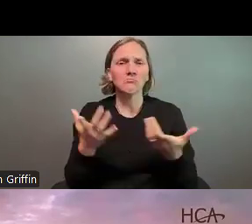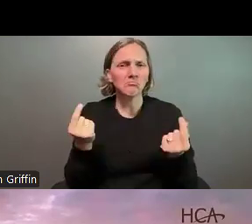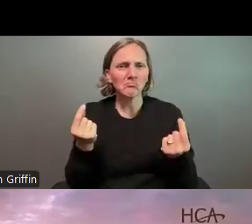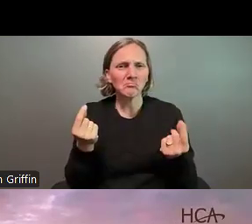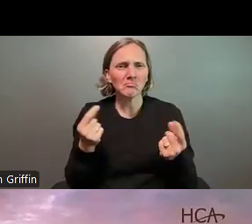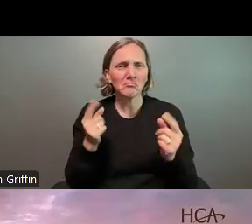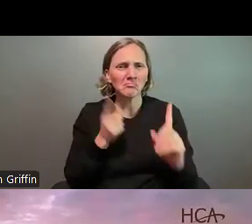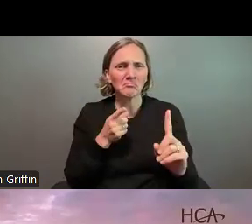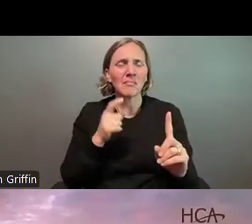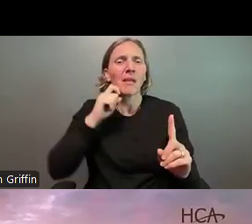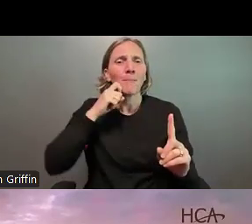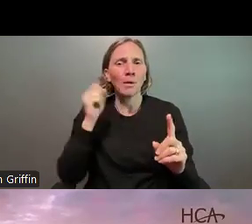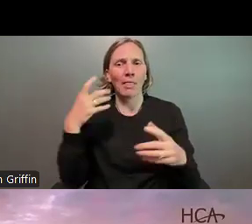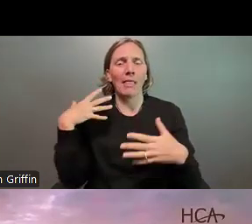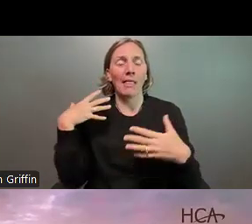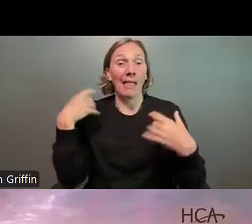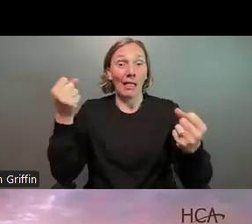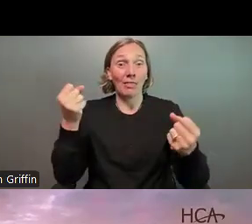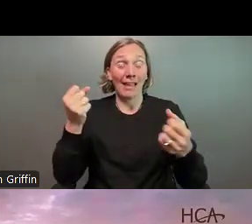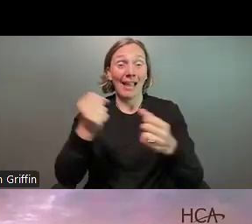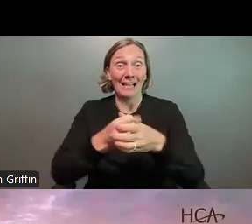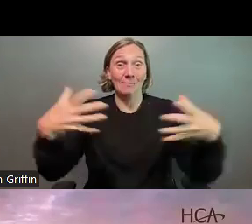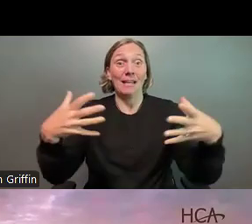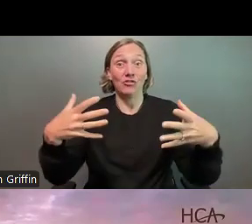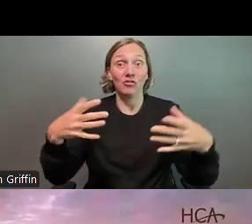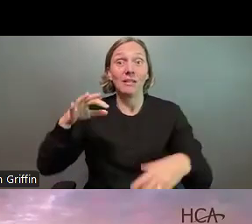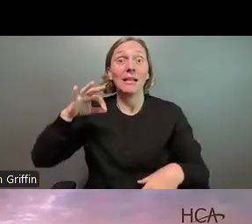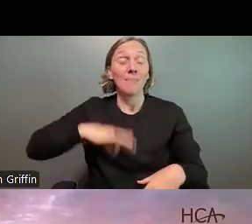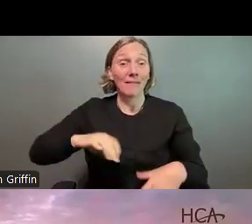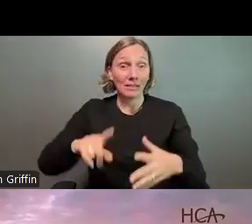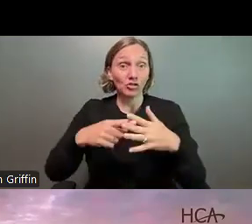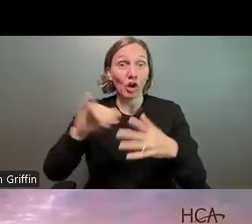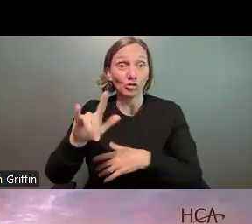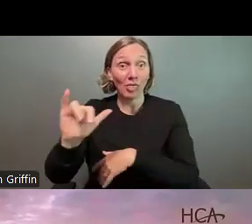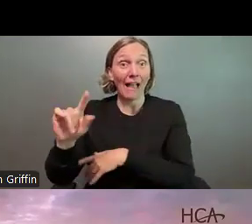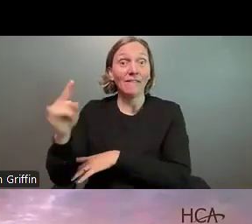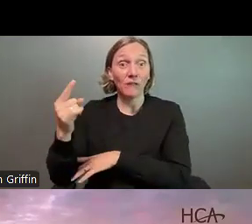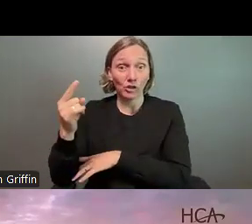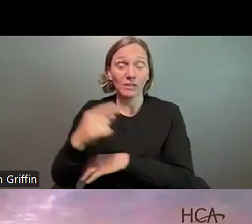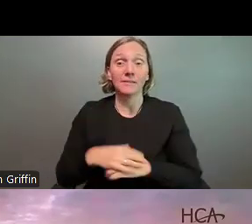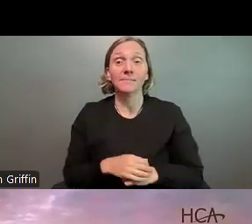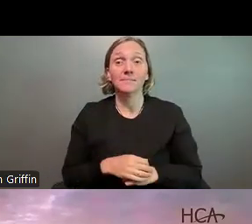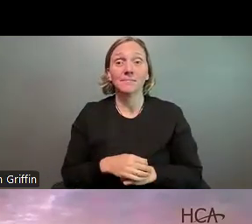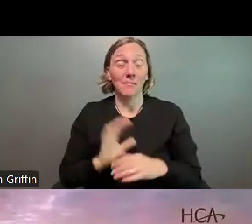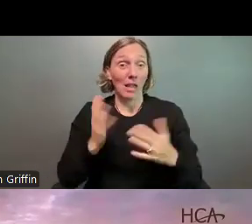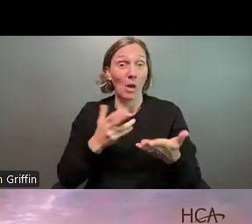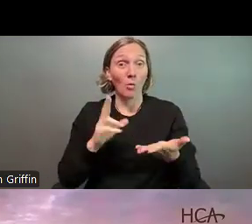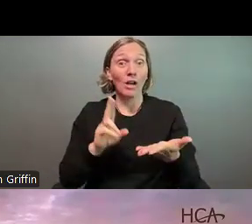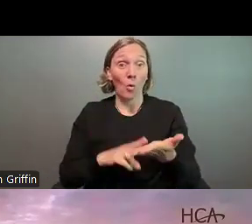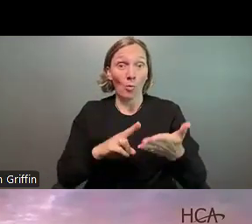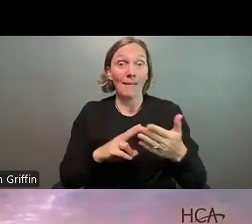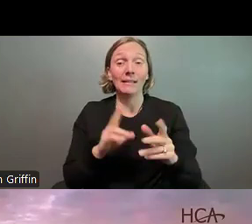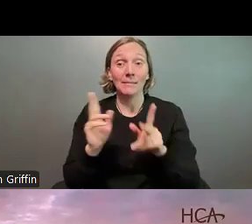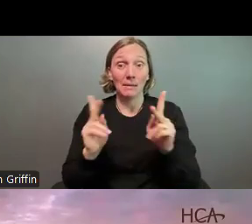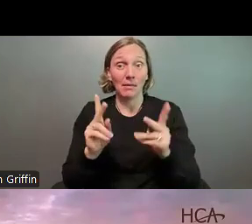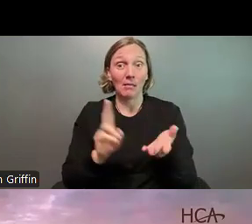Health Expansion, which is a new program with benefits launching beginning July 1st. Our enrollment for this program